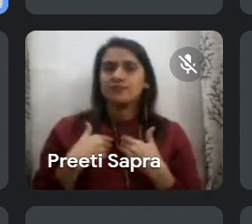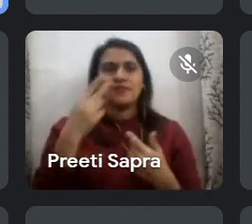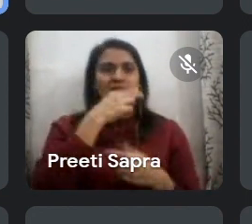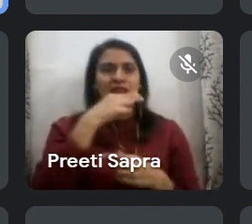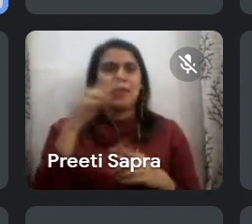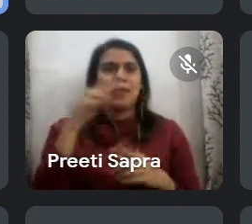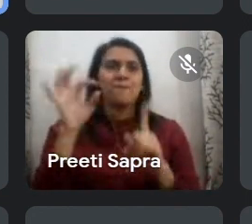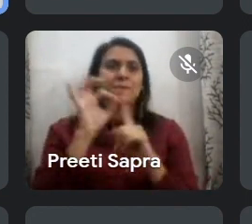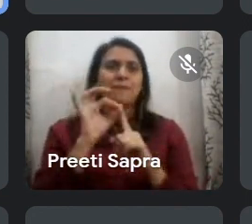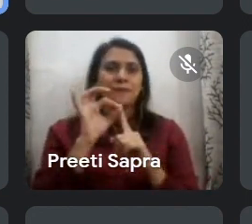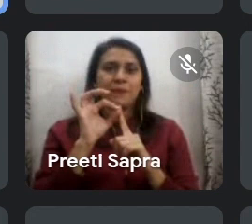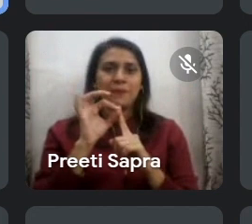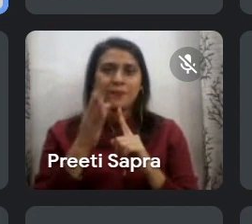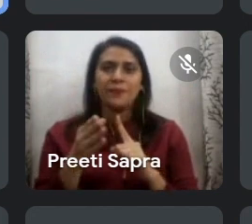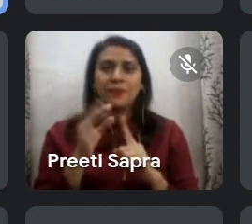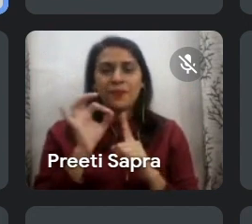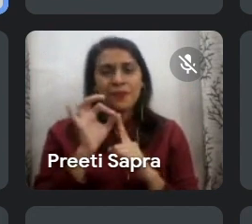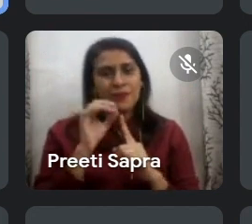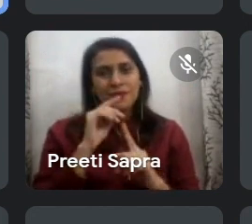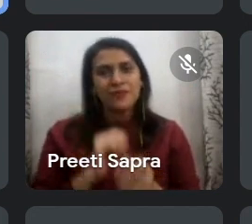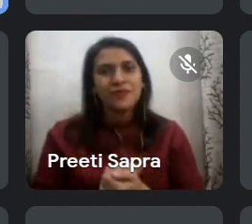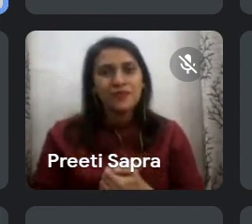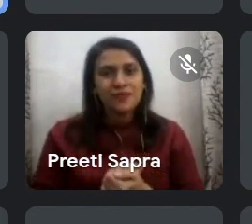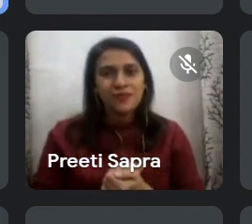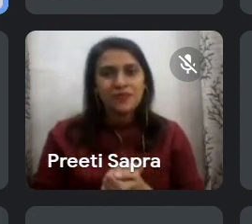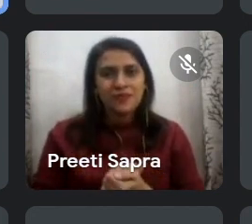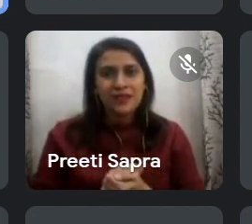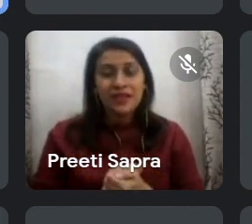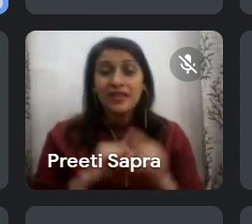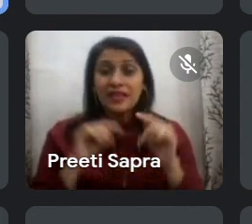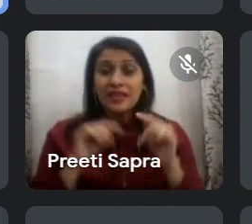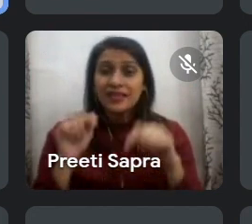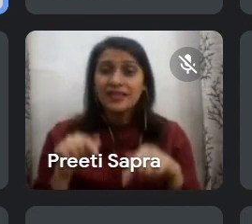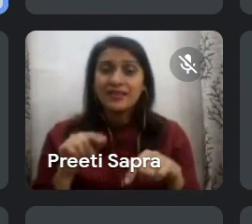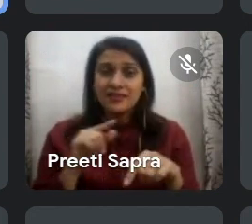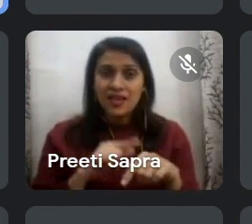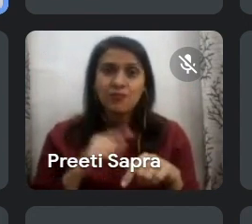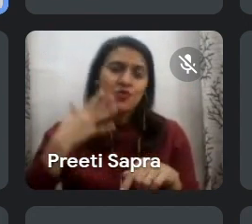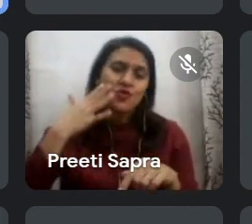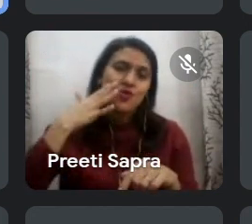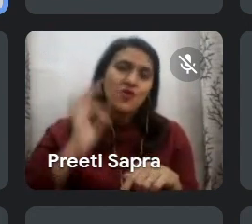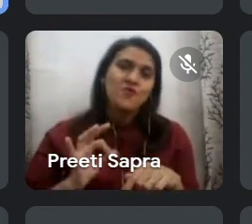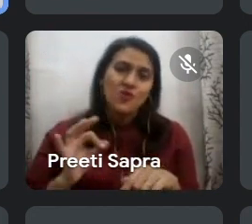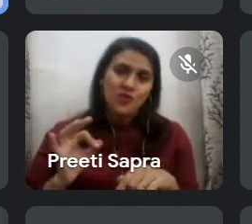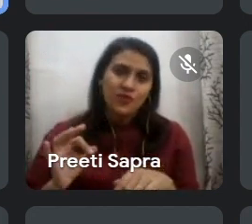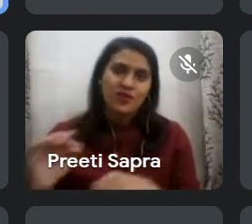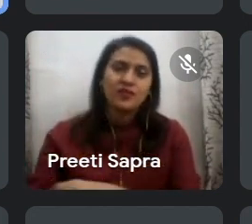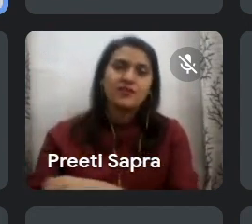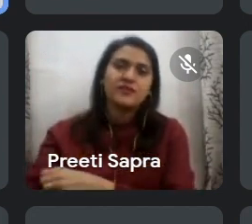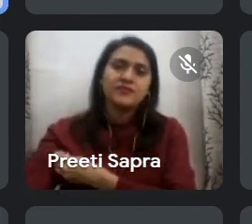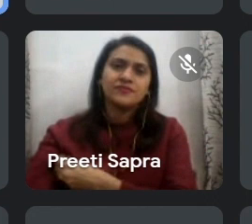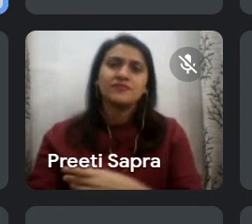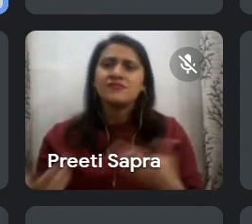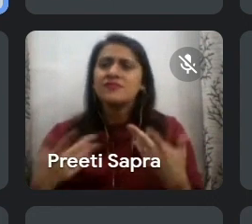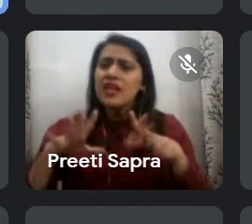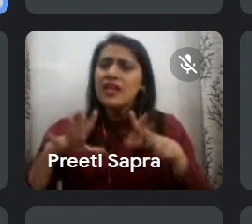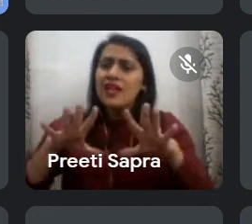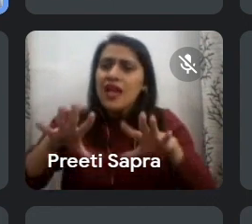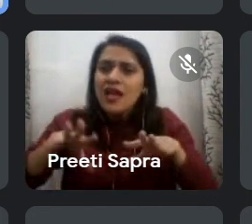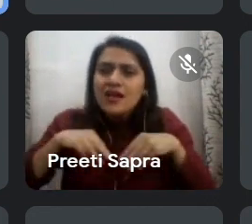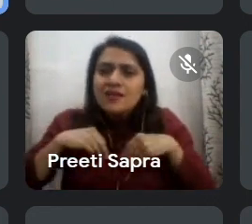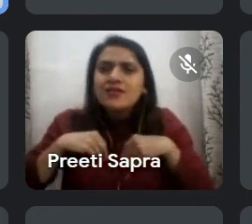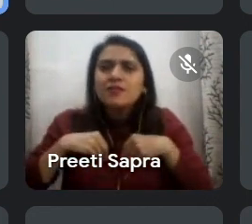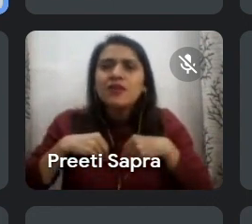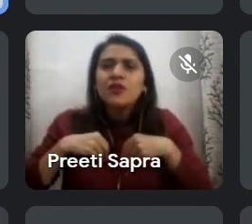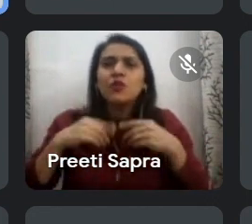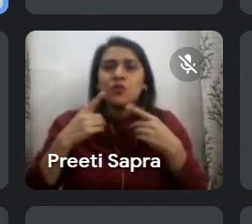Shashikumar. At least for this particular occasion, what's very important to admit to is I have, in the